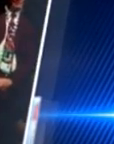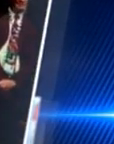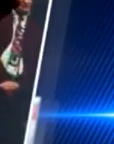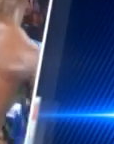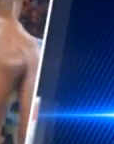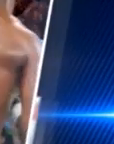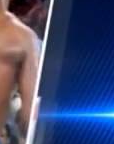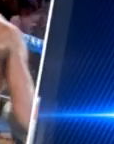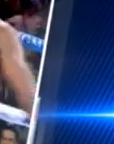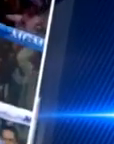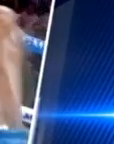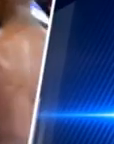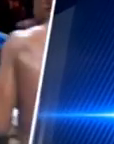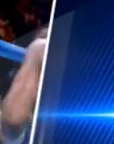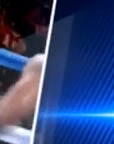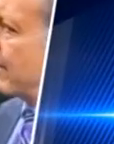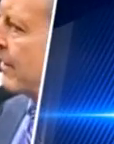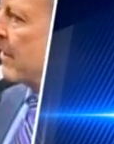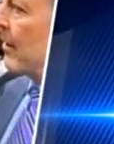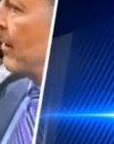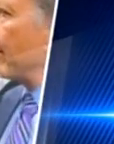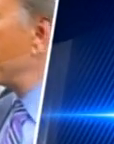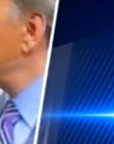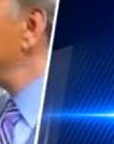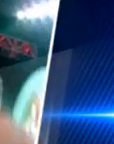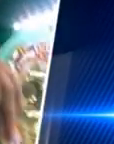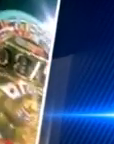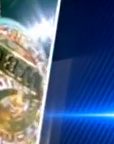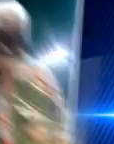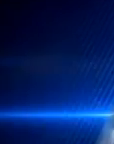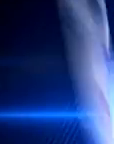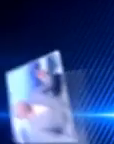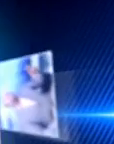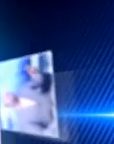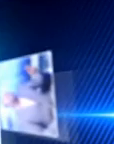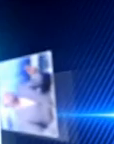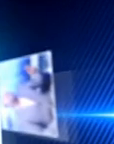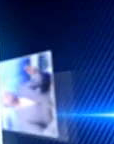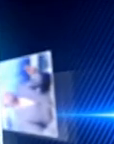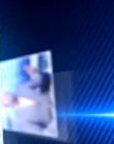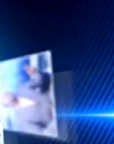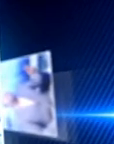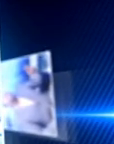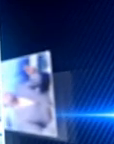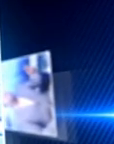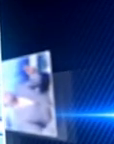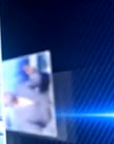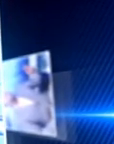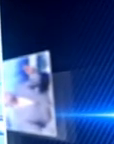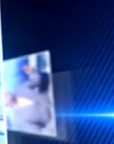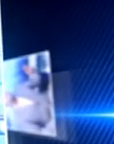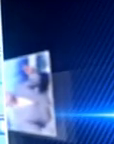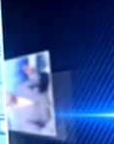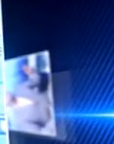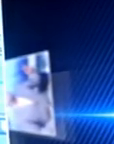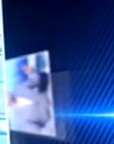the Ring magazine as the best fighter in the planet to visit our country. And he's very close to world record pace. And